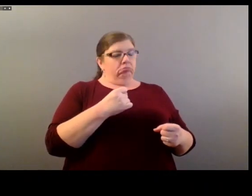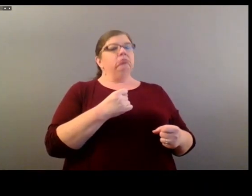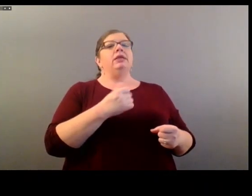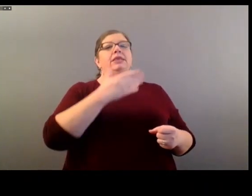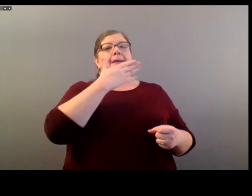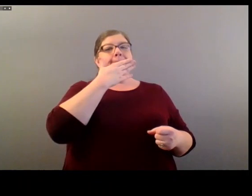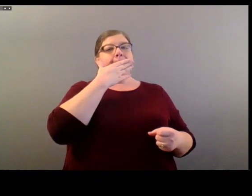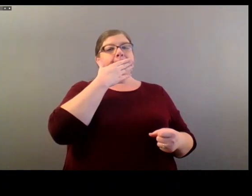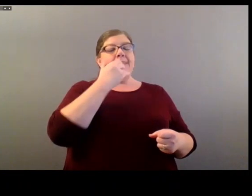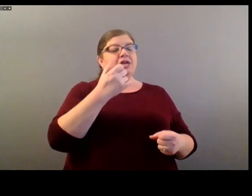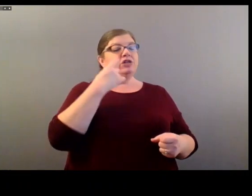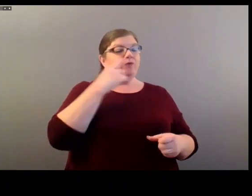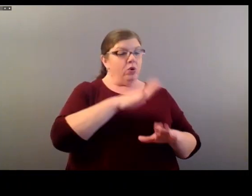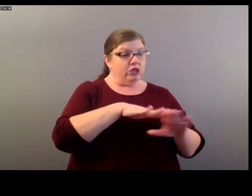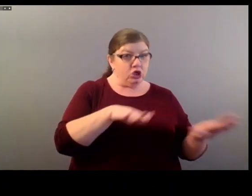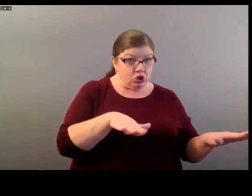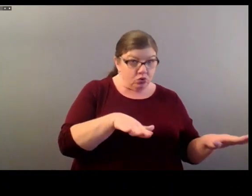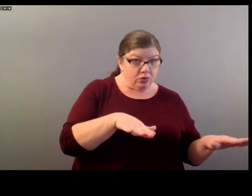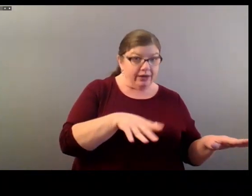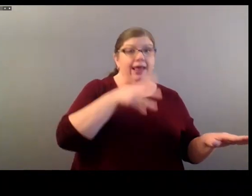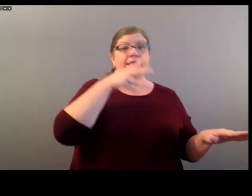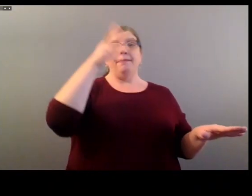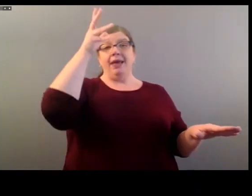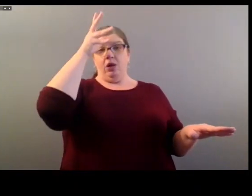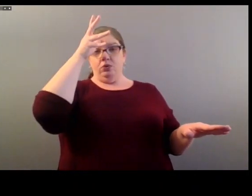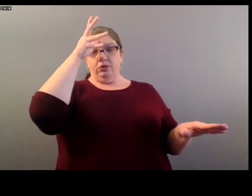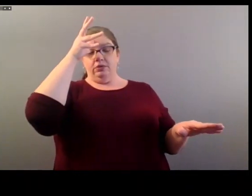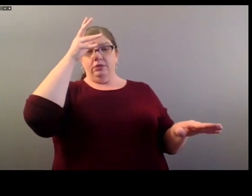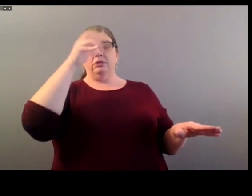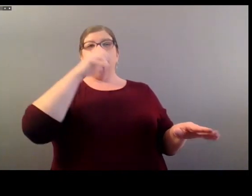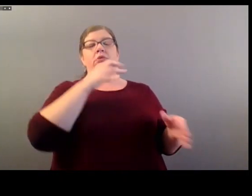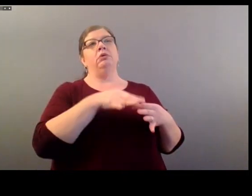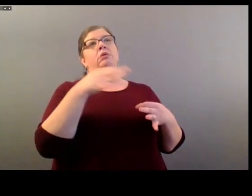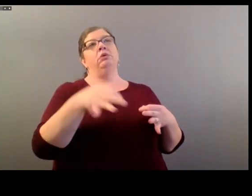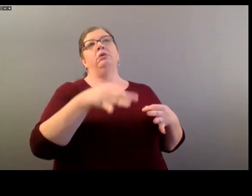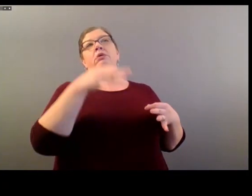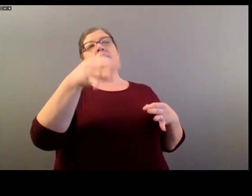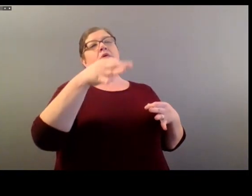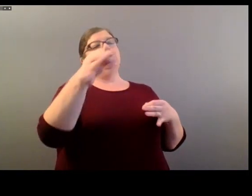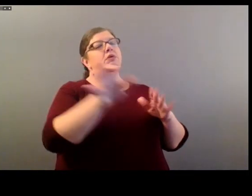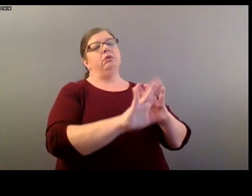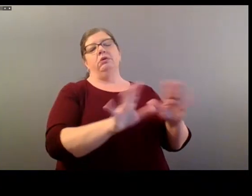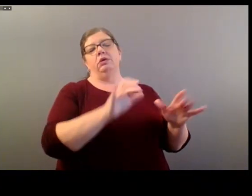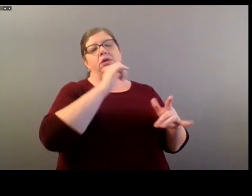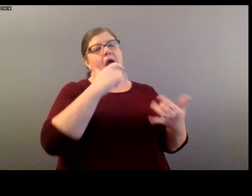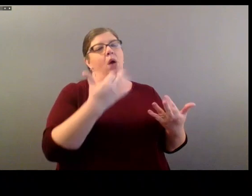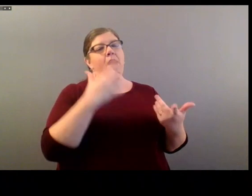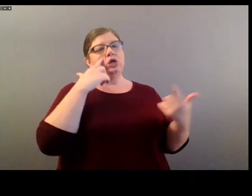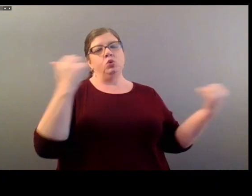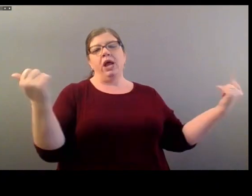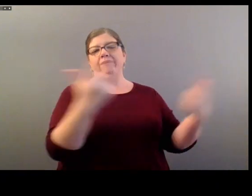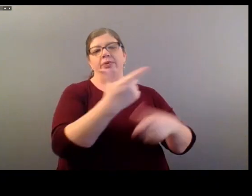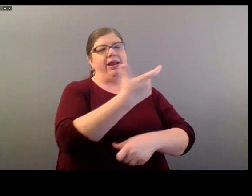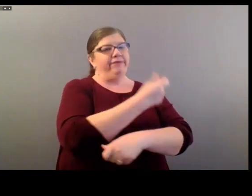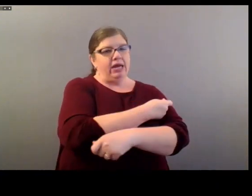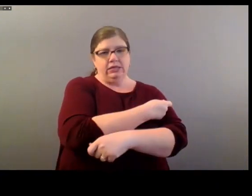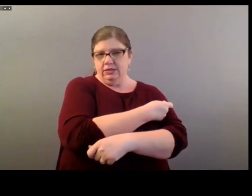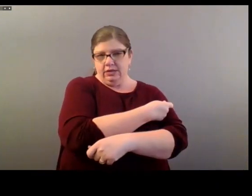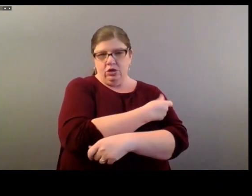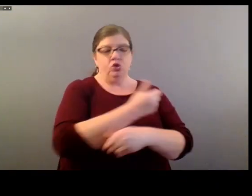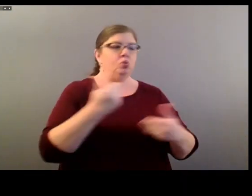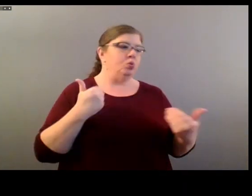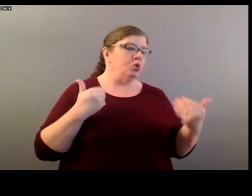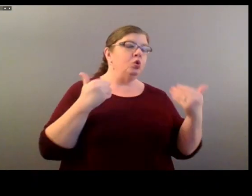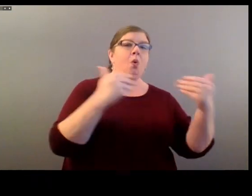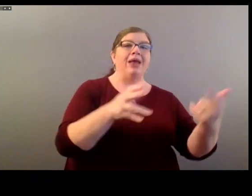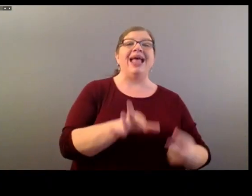the children and the parents to not wait until everybody's vaccinated, but to go ahead, especially with